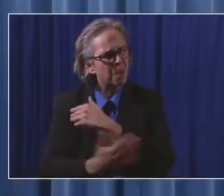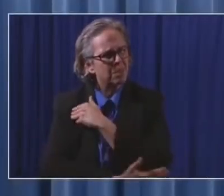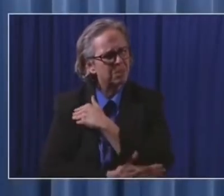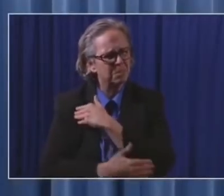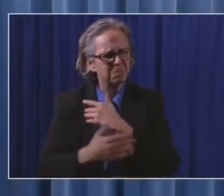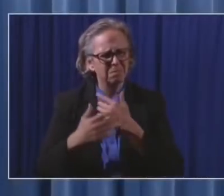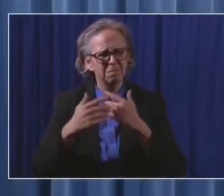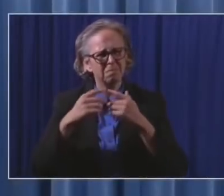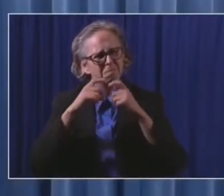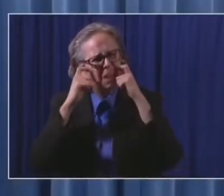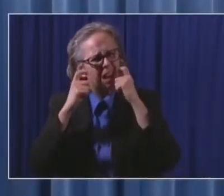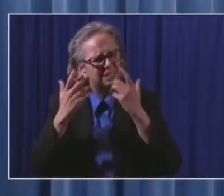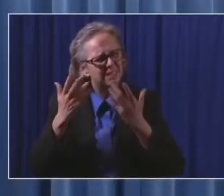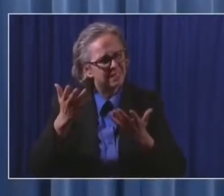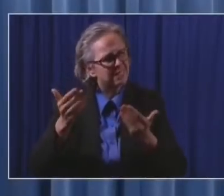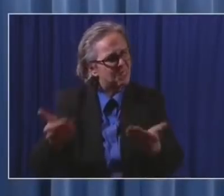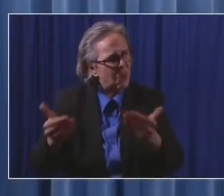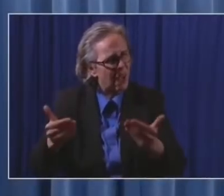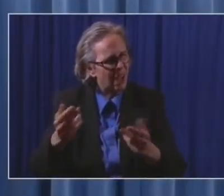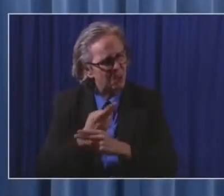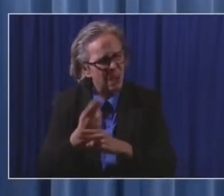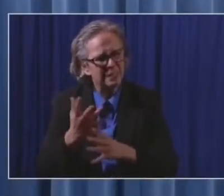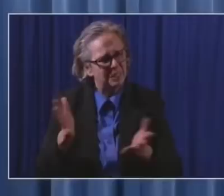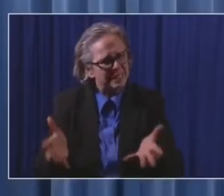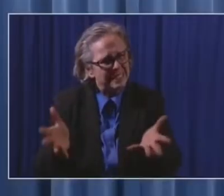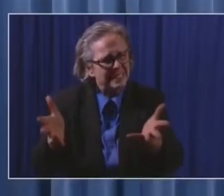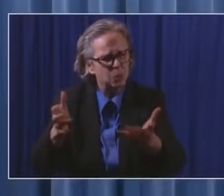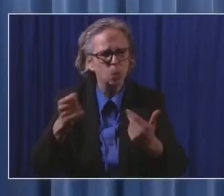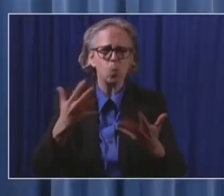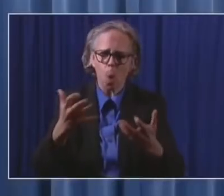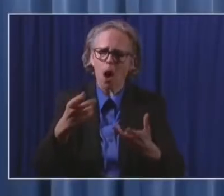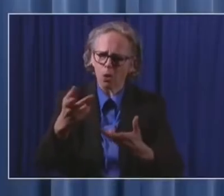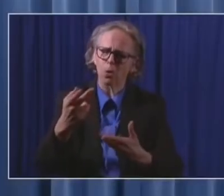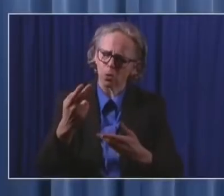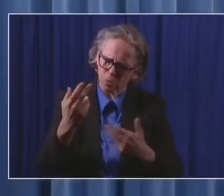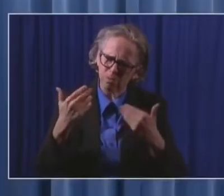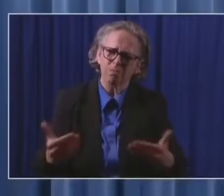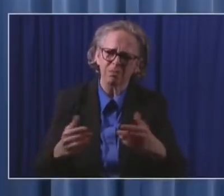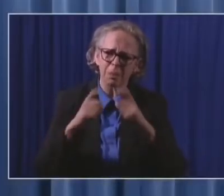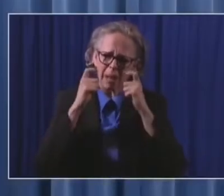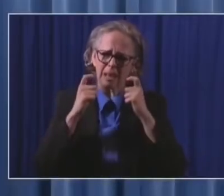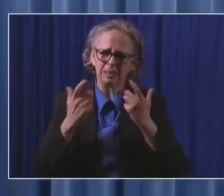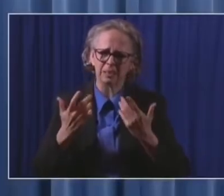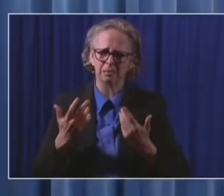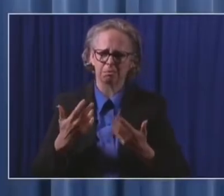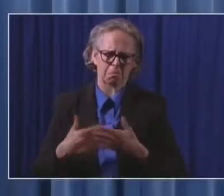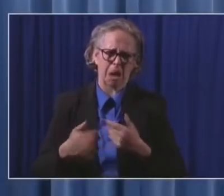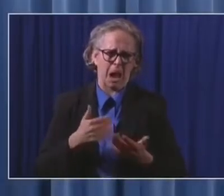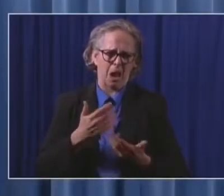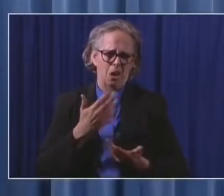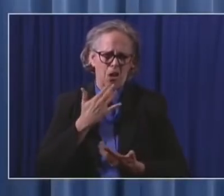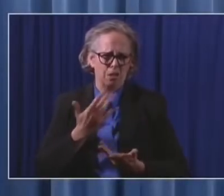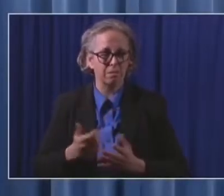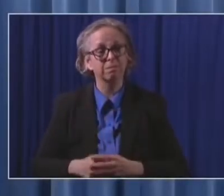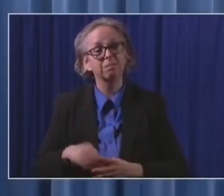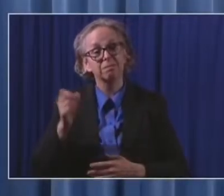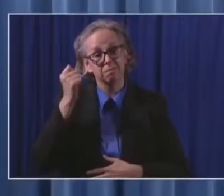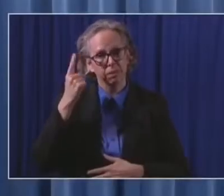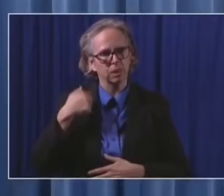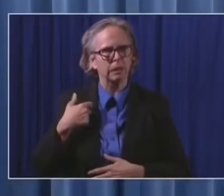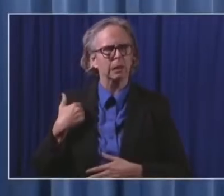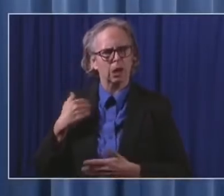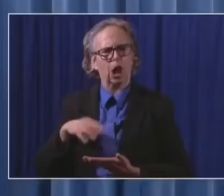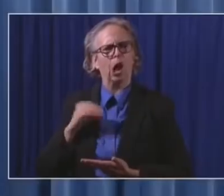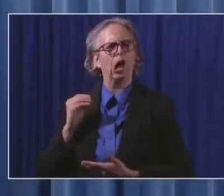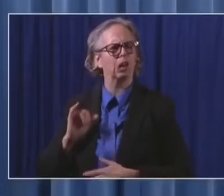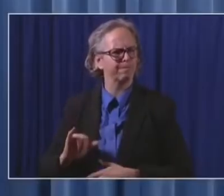are yellow or orange, we would just urge people to do that as well. We're not going to order it, but